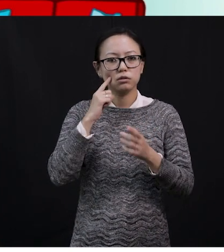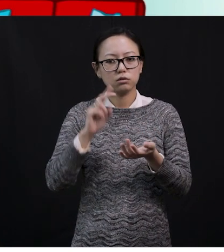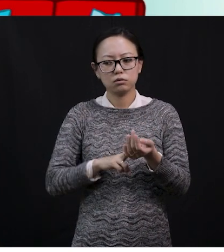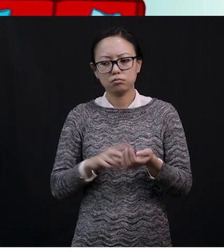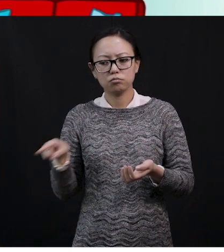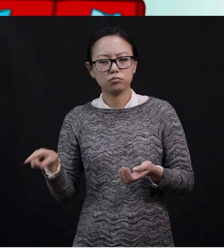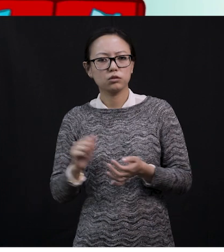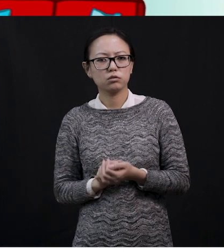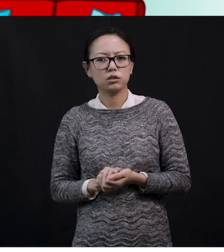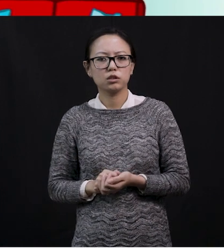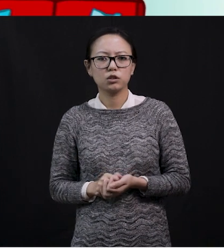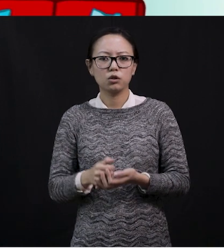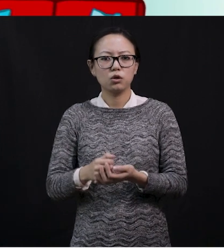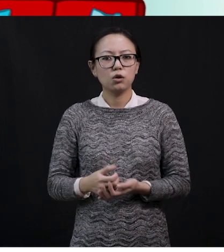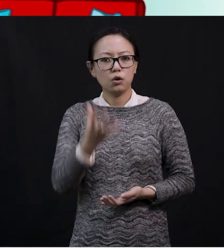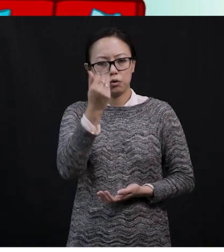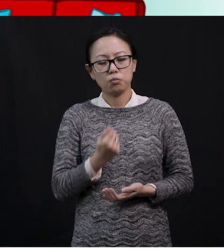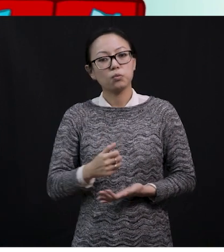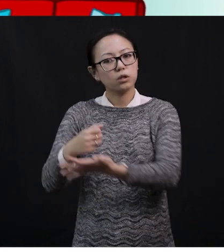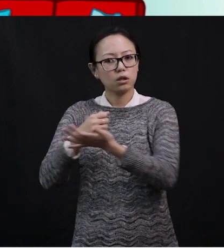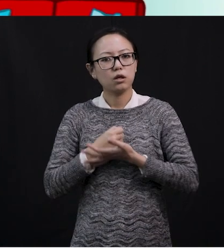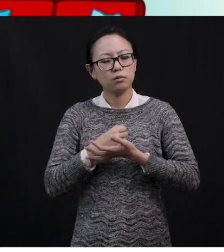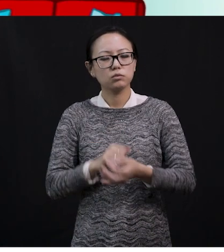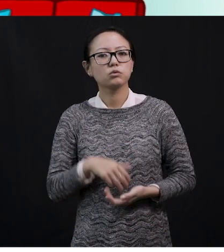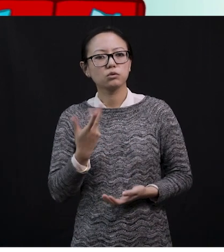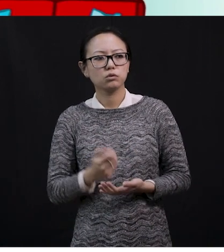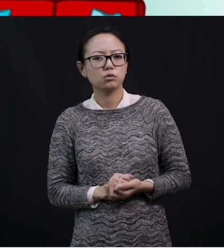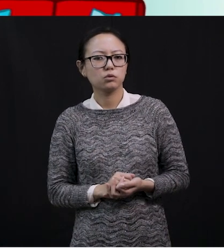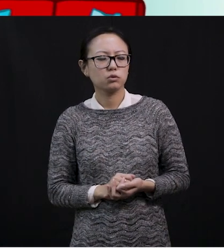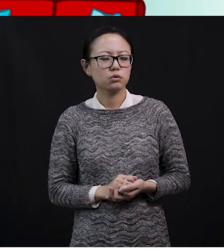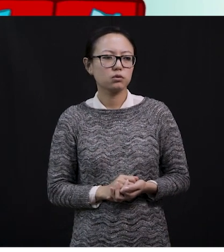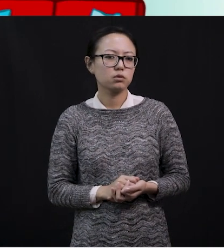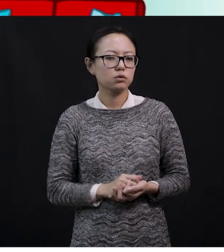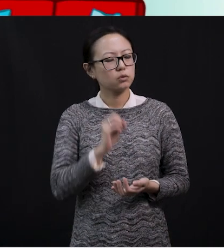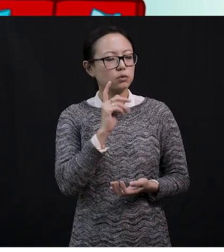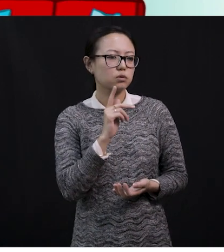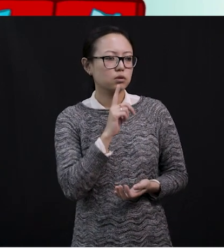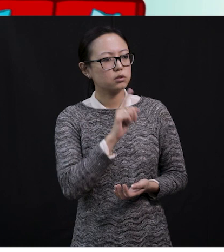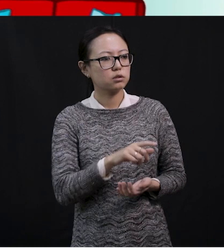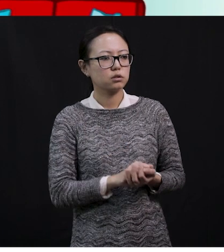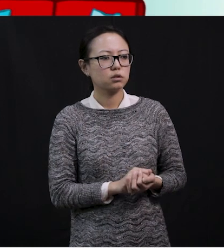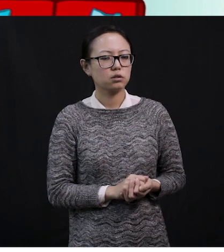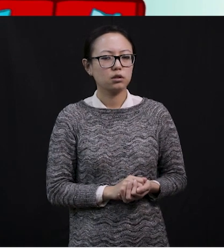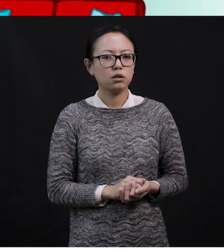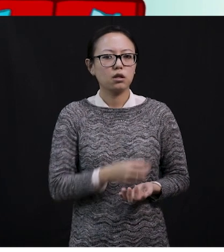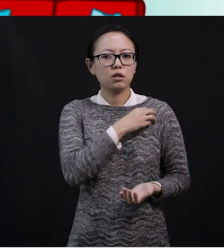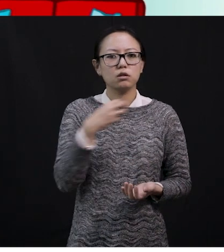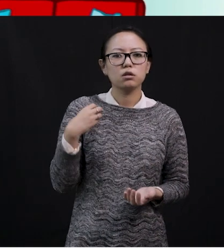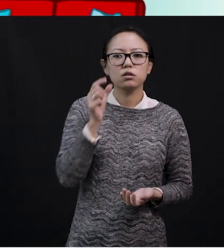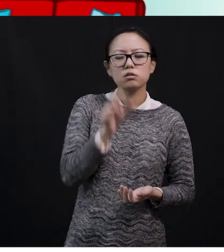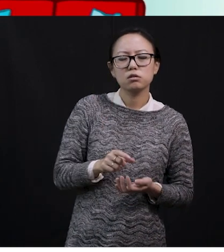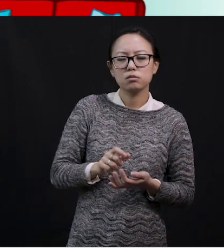willing to do anything to recover his memory. "You must have been to Ranchi, but due to some reason,"